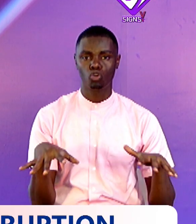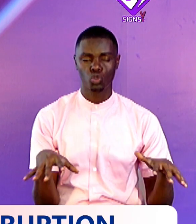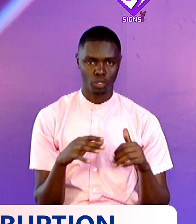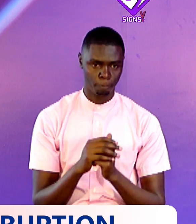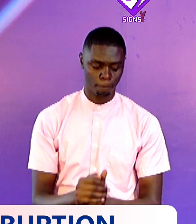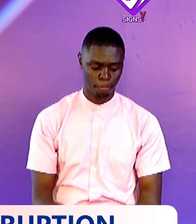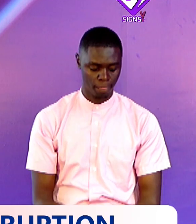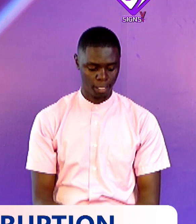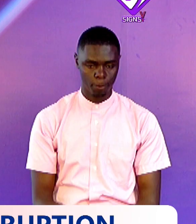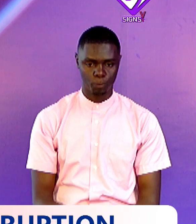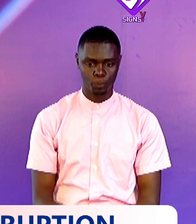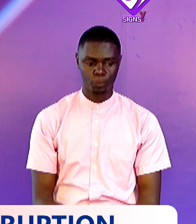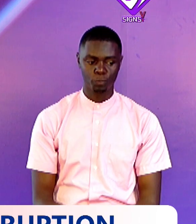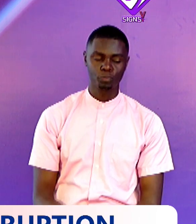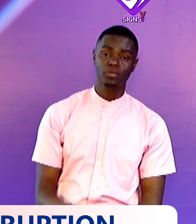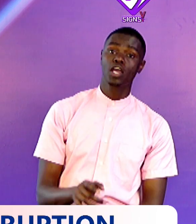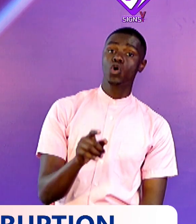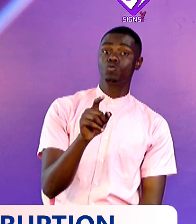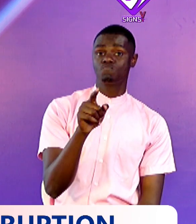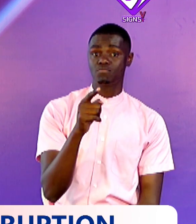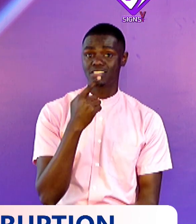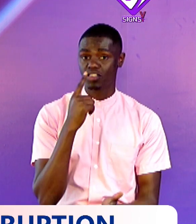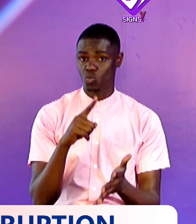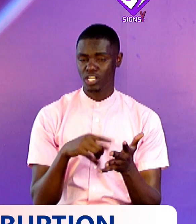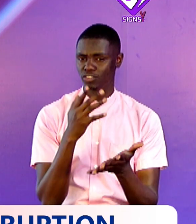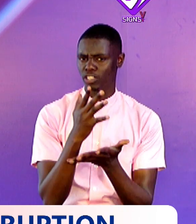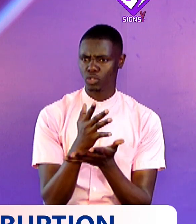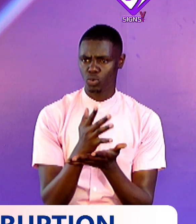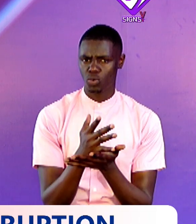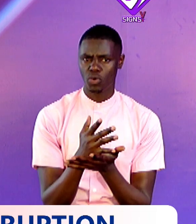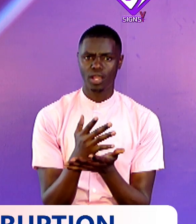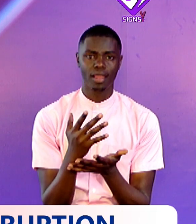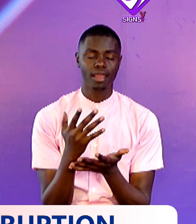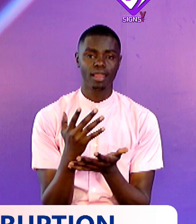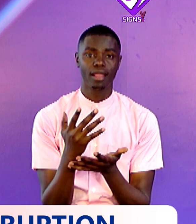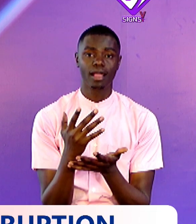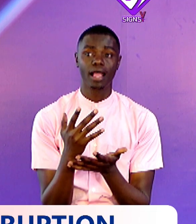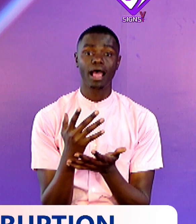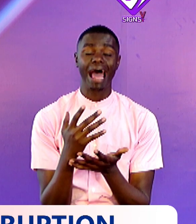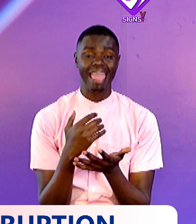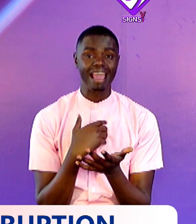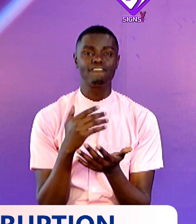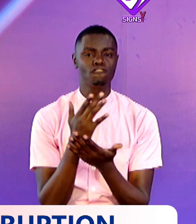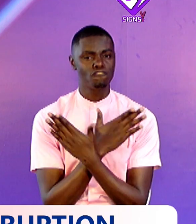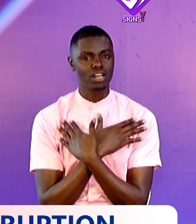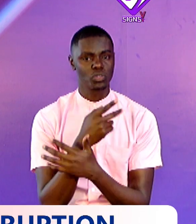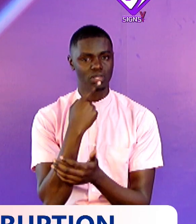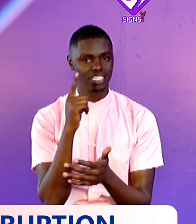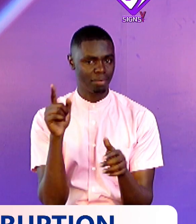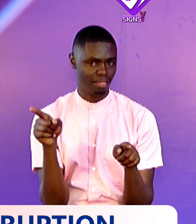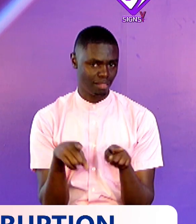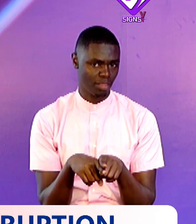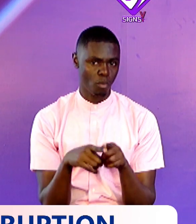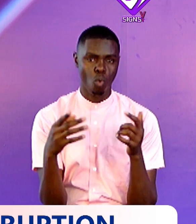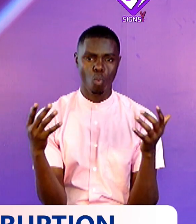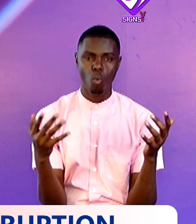And what you're saying is very true, because I also heard the president say the same, akiwa pale